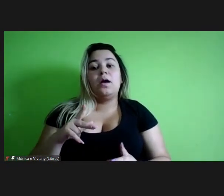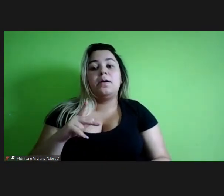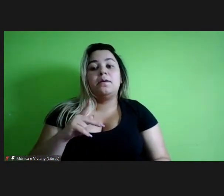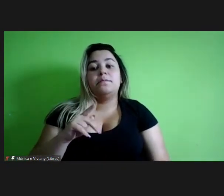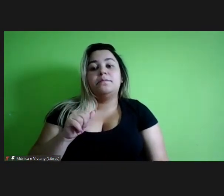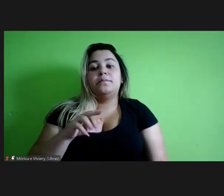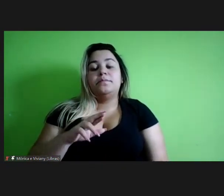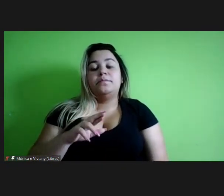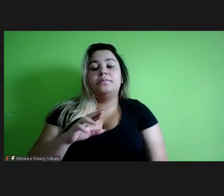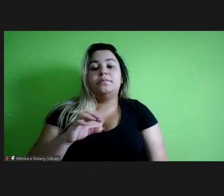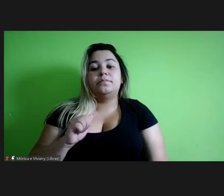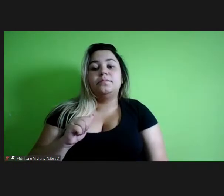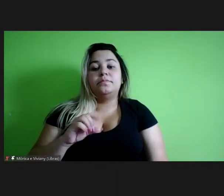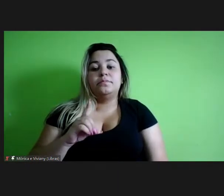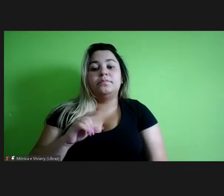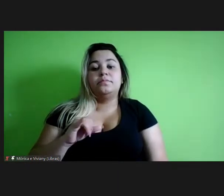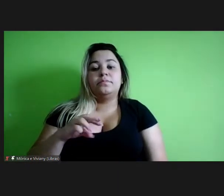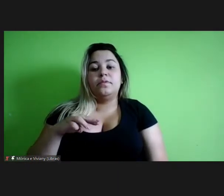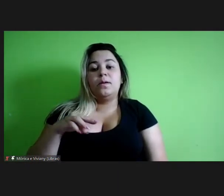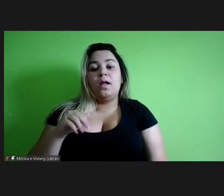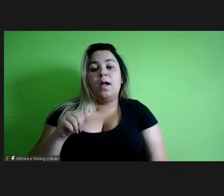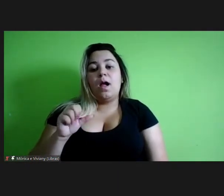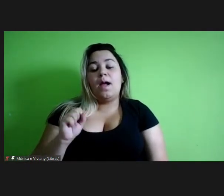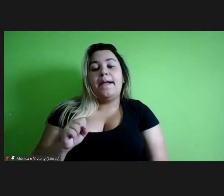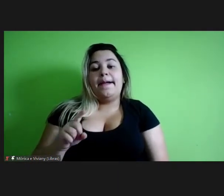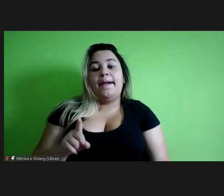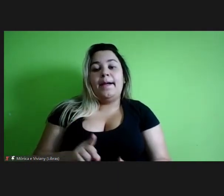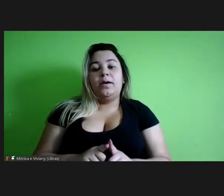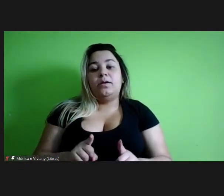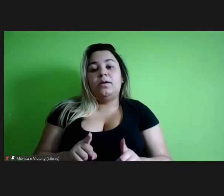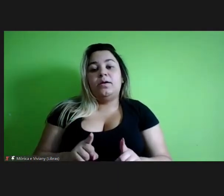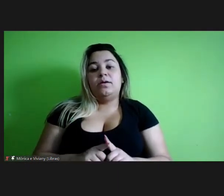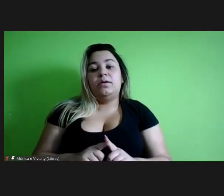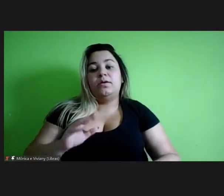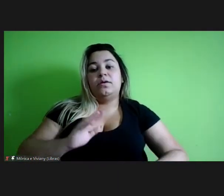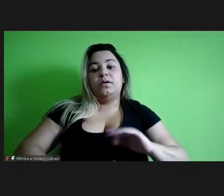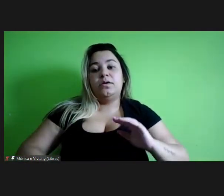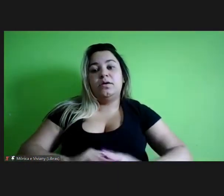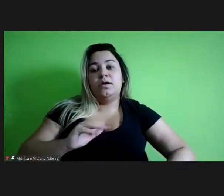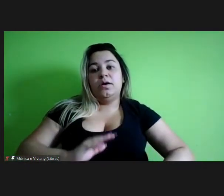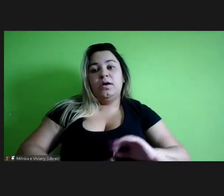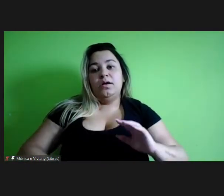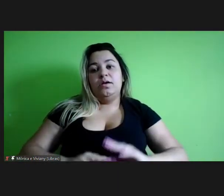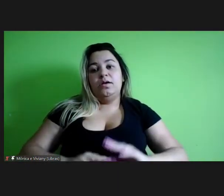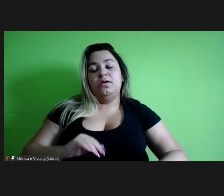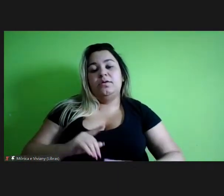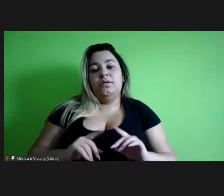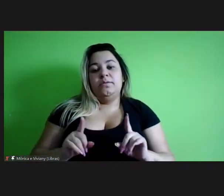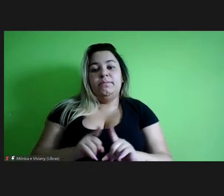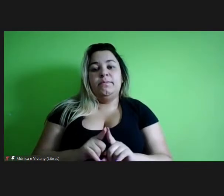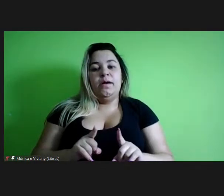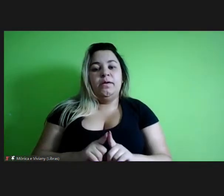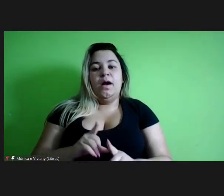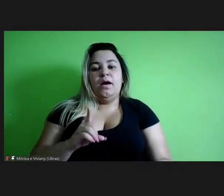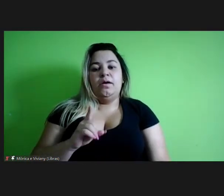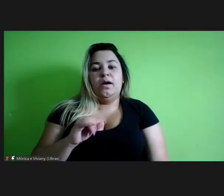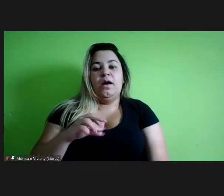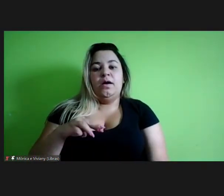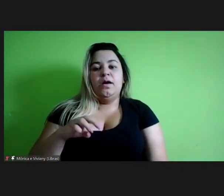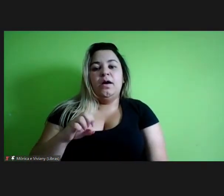of this paradigm of green SUS that is connected not only to the professional's